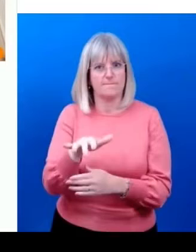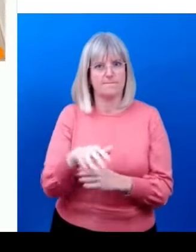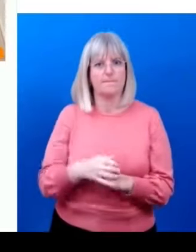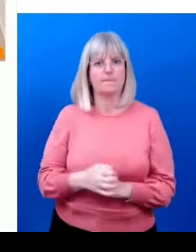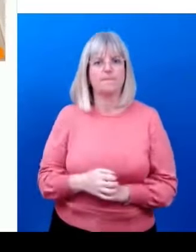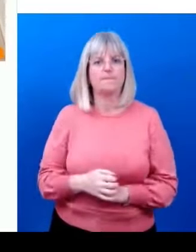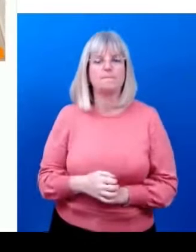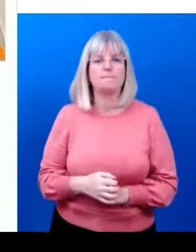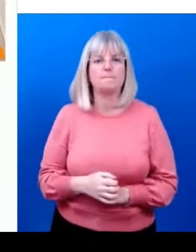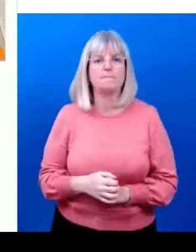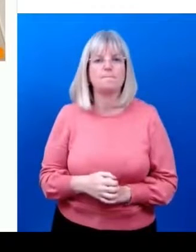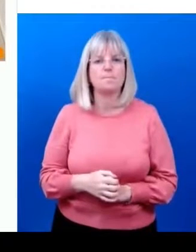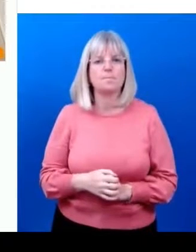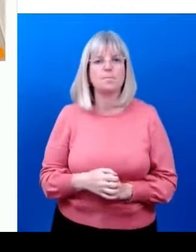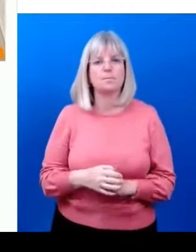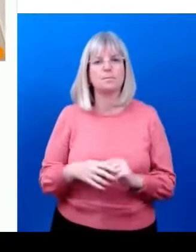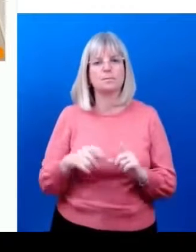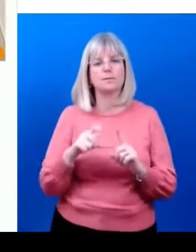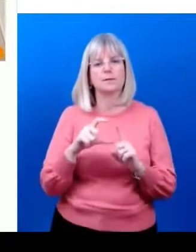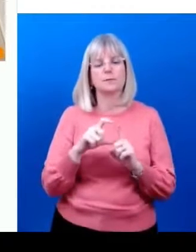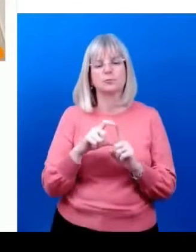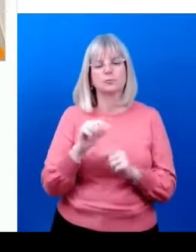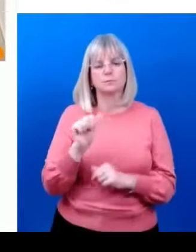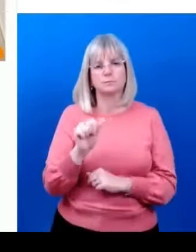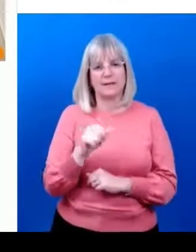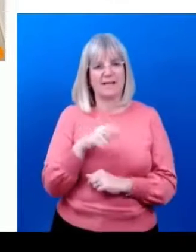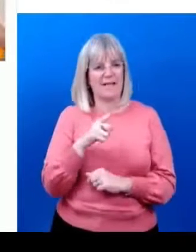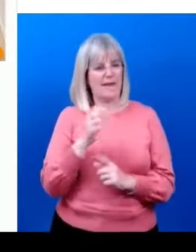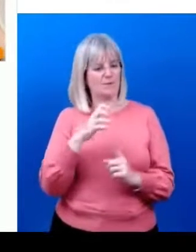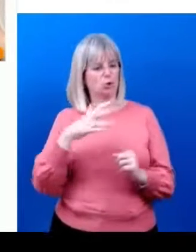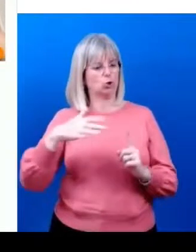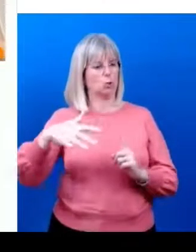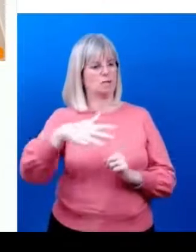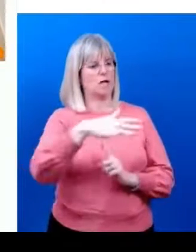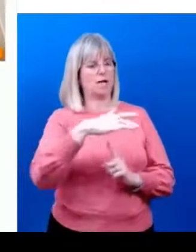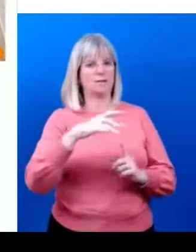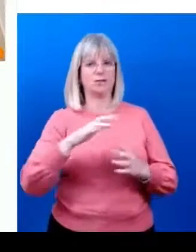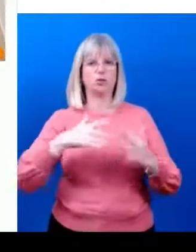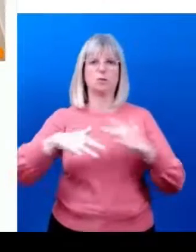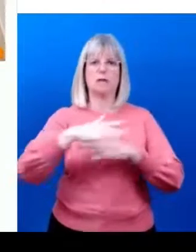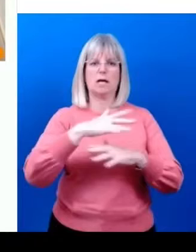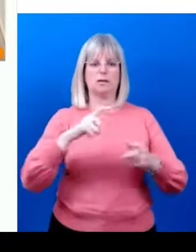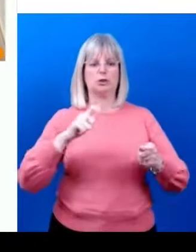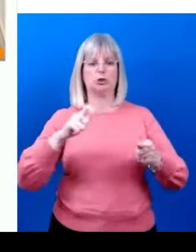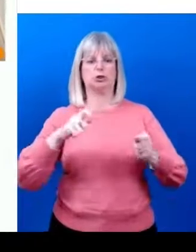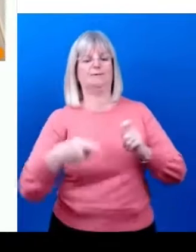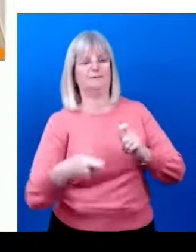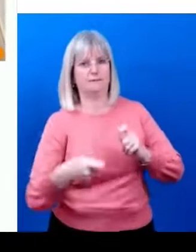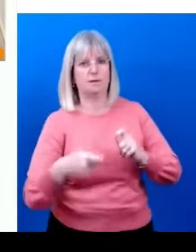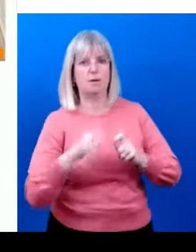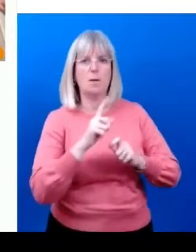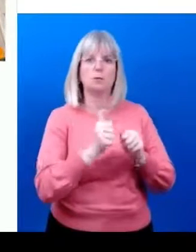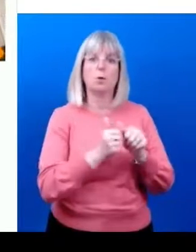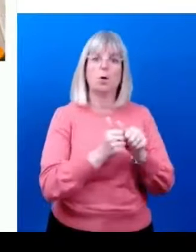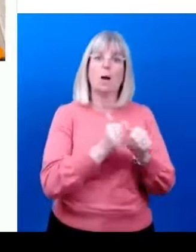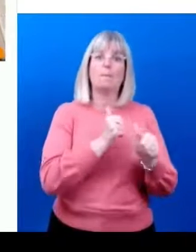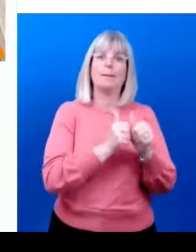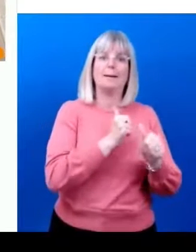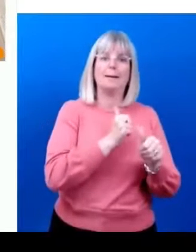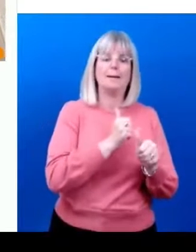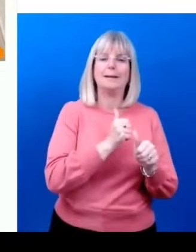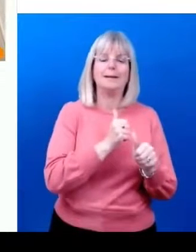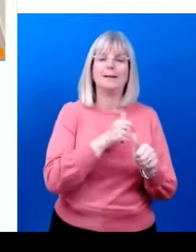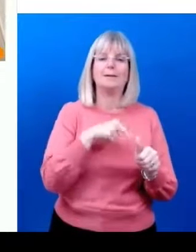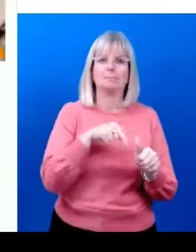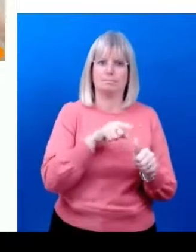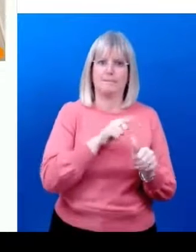if corporations and organizations aren't realizing this, the community is going to make sure that they understand it. And we've